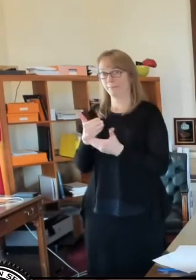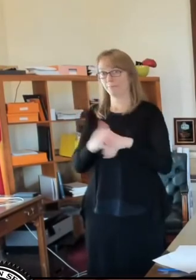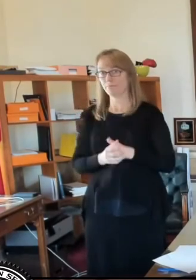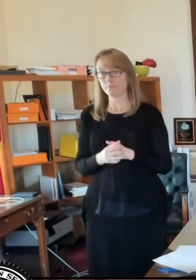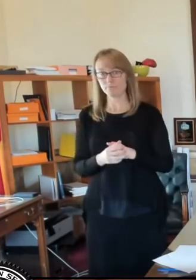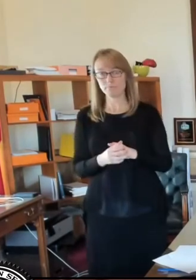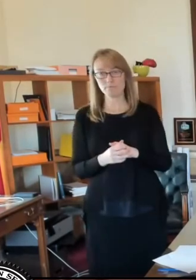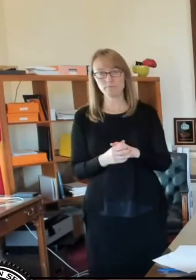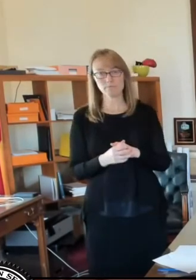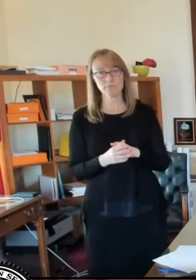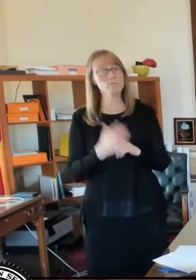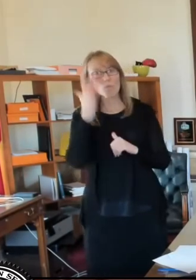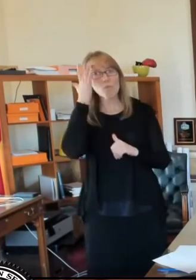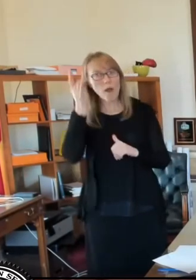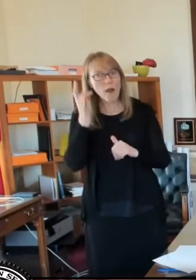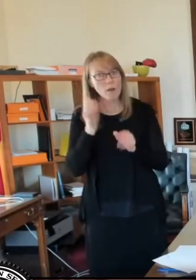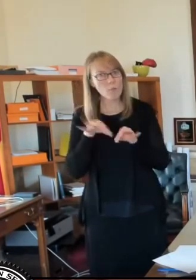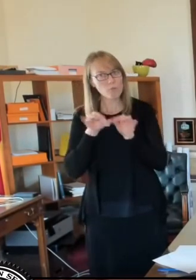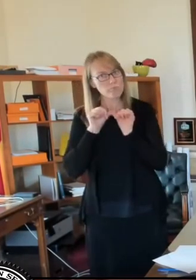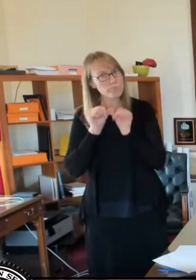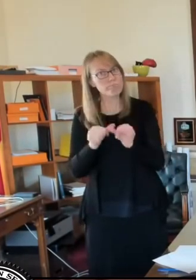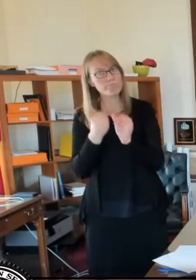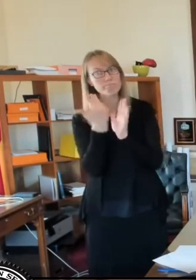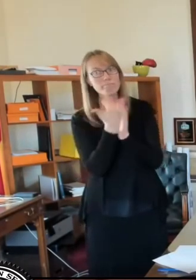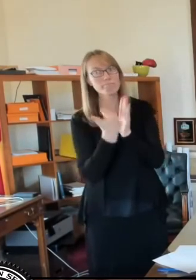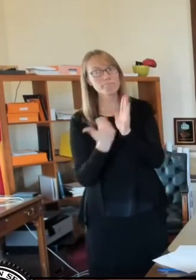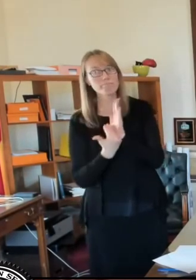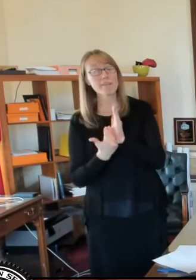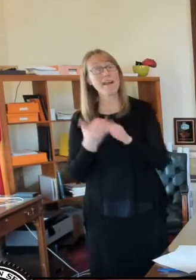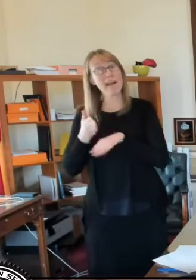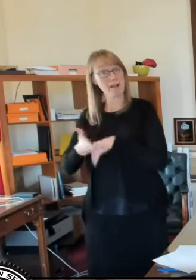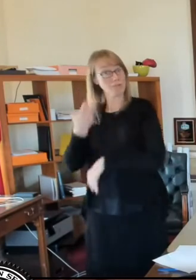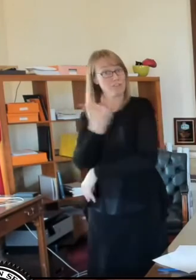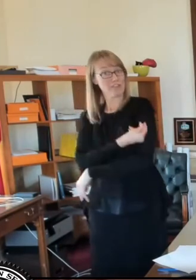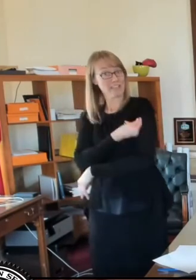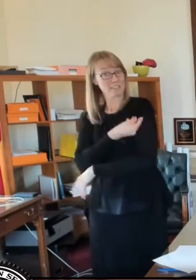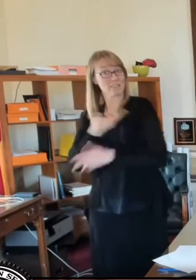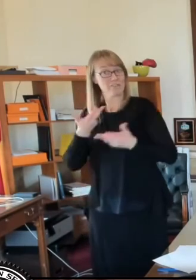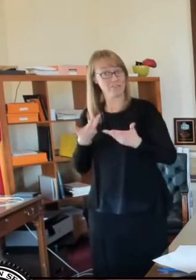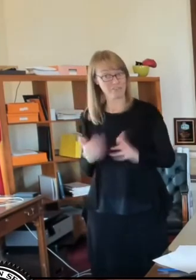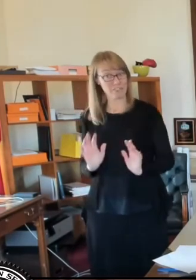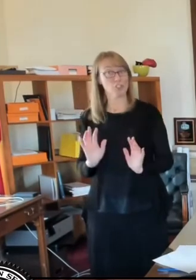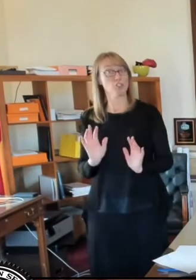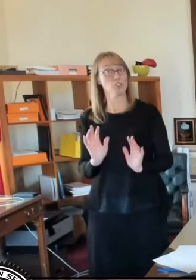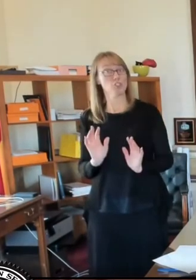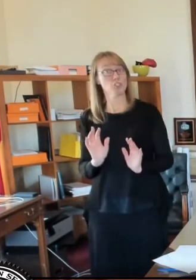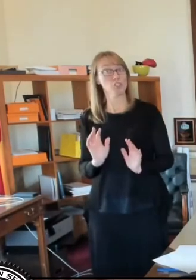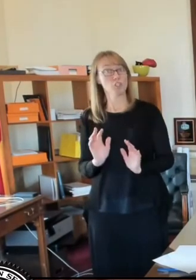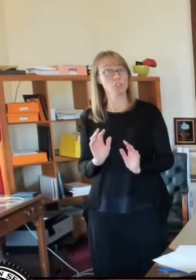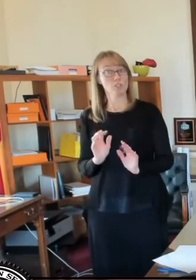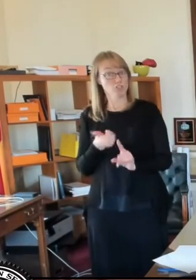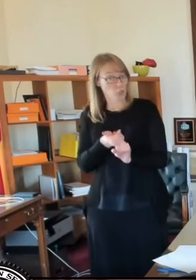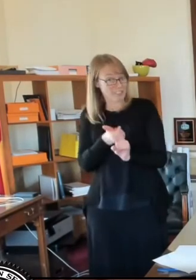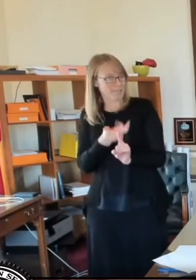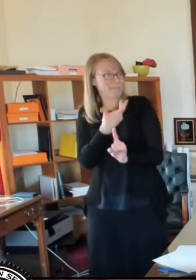the vaccination, you have to do those things, because what we don't know is,